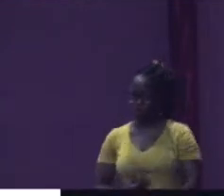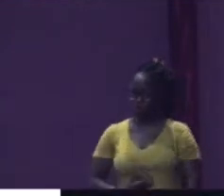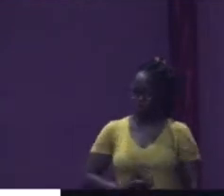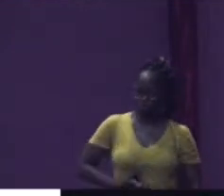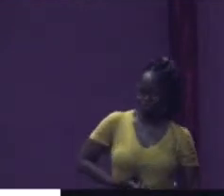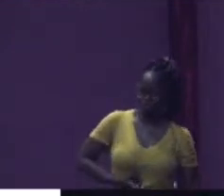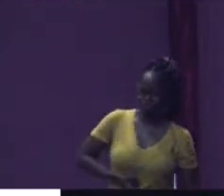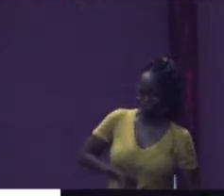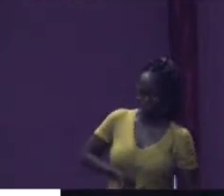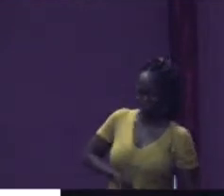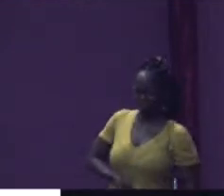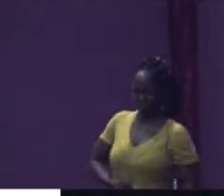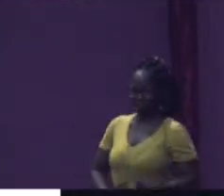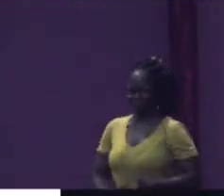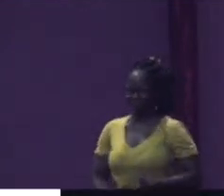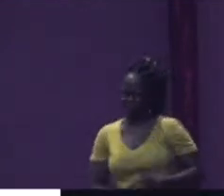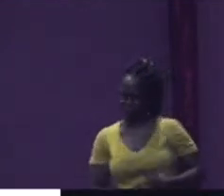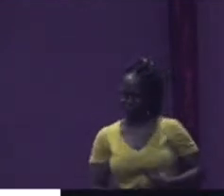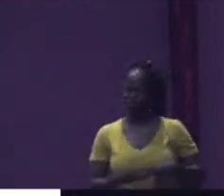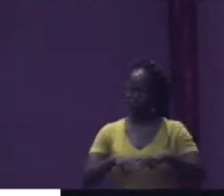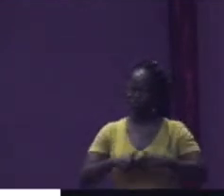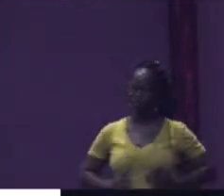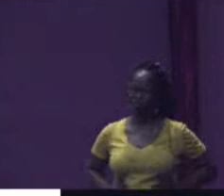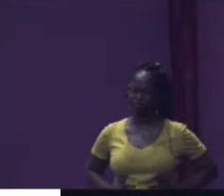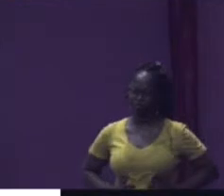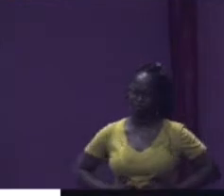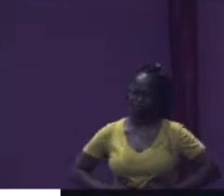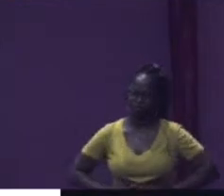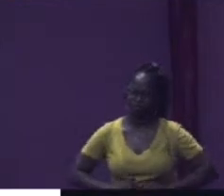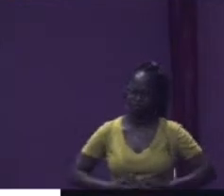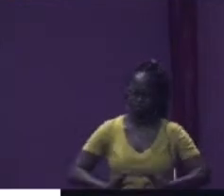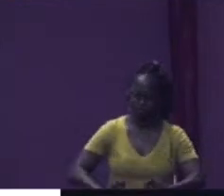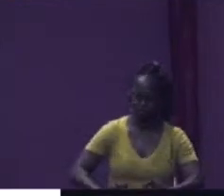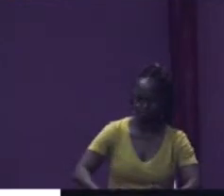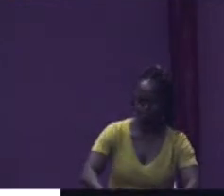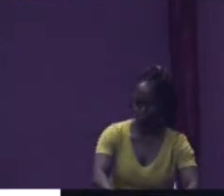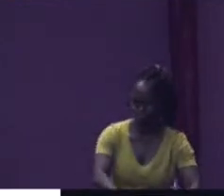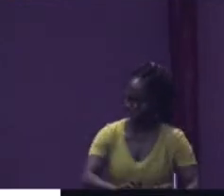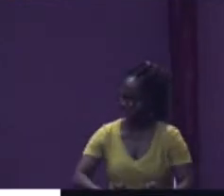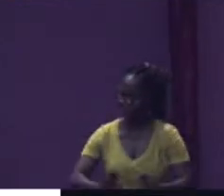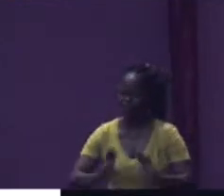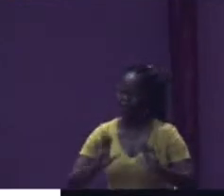And according to the medical profession, this is dangerous.